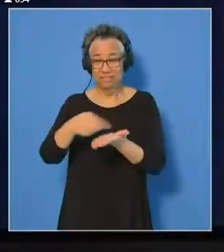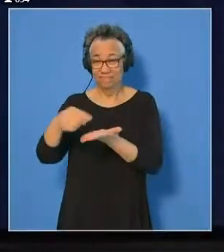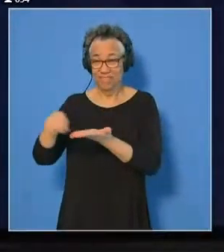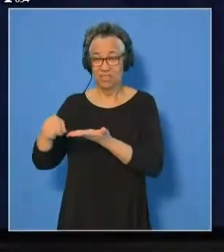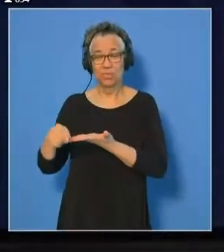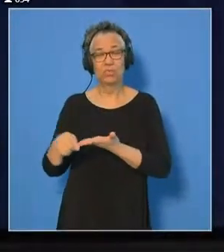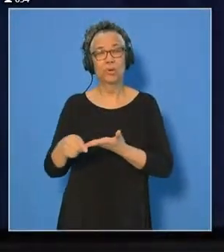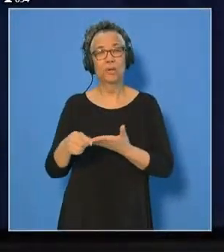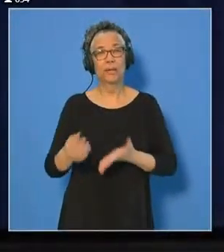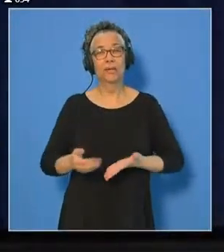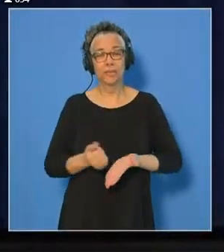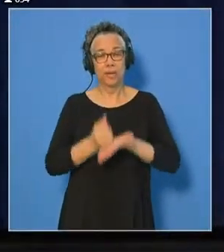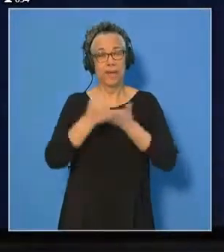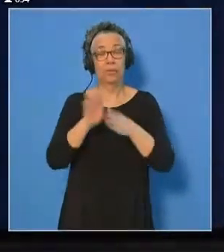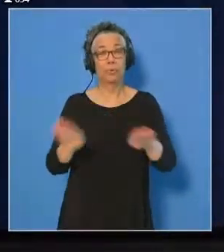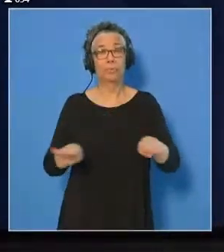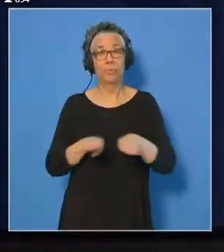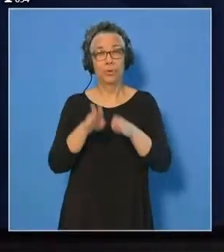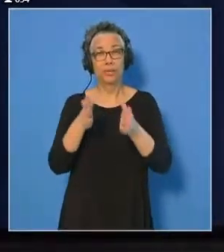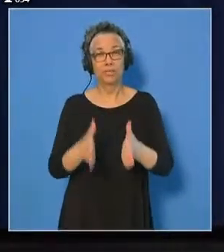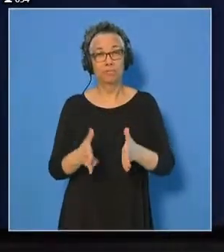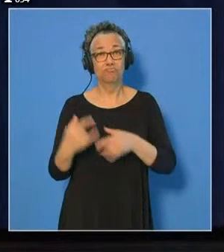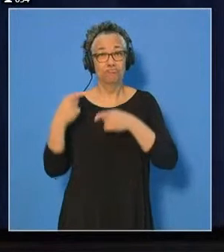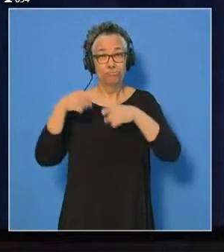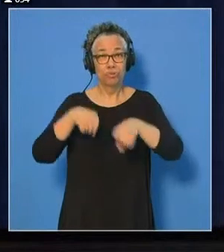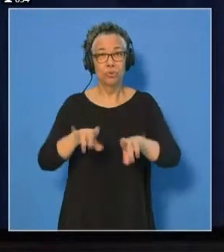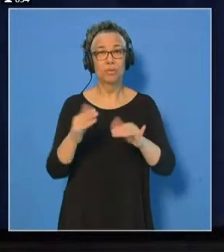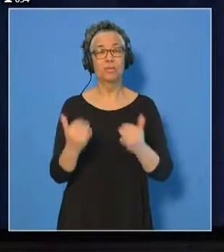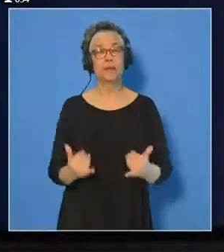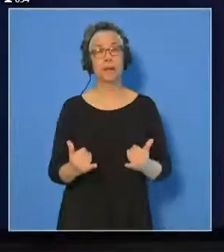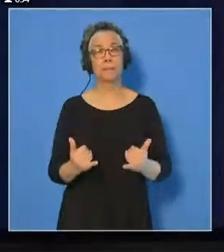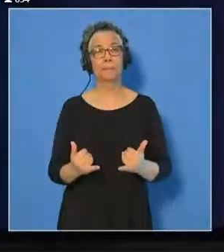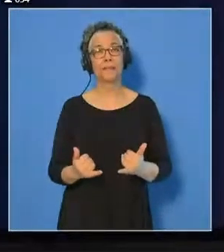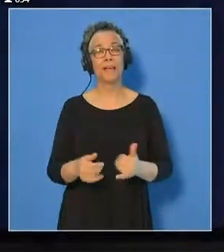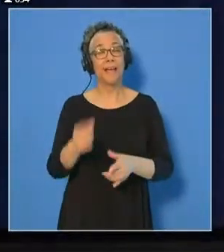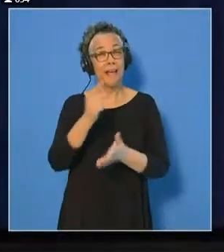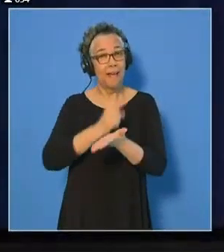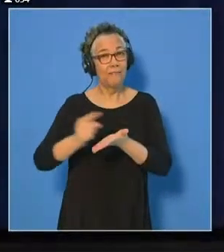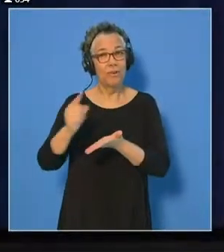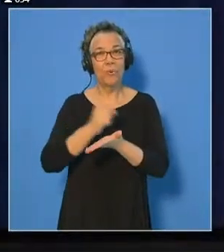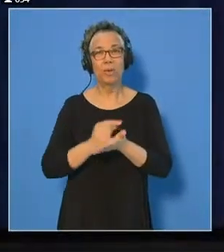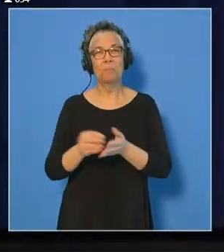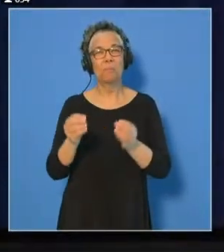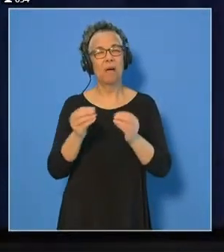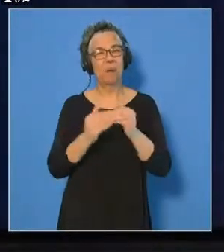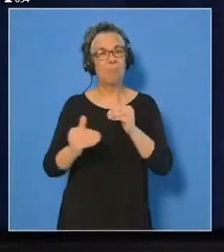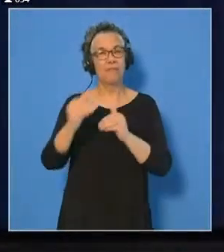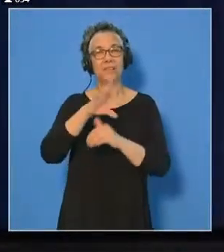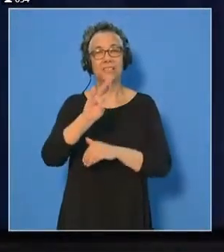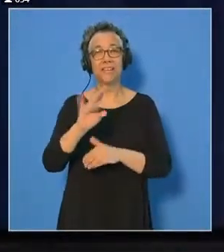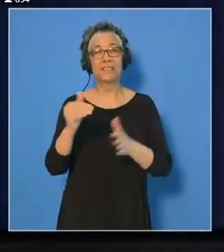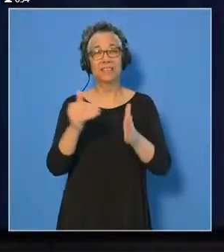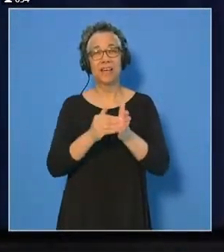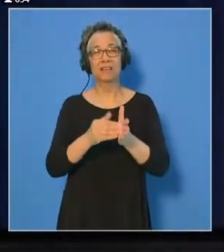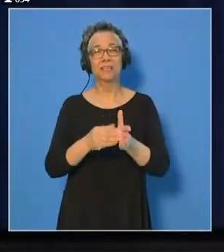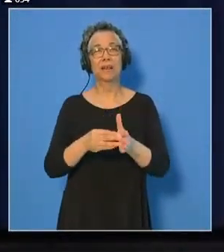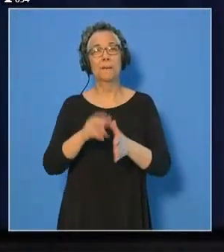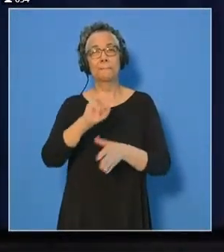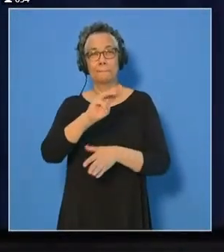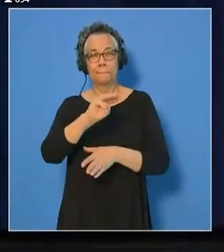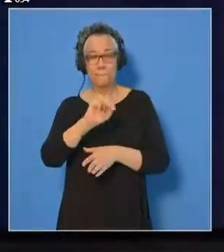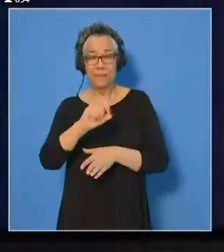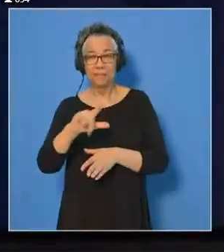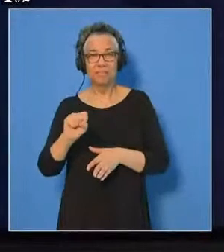this unprecedented time. Every week, more than 7,000 meals, grocery vouchers, and bags of groceries are